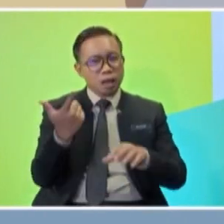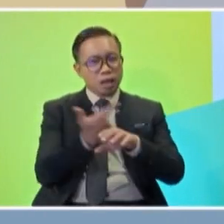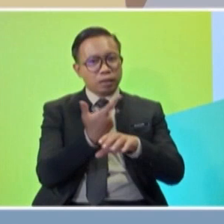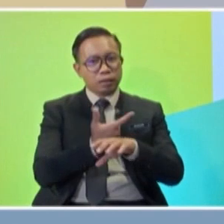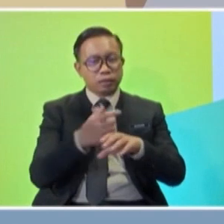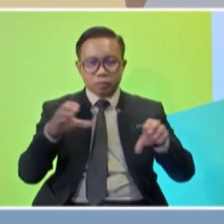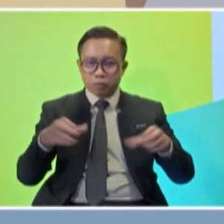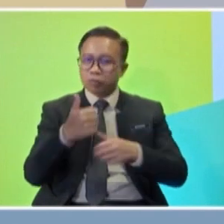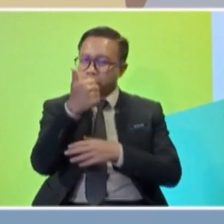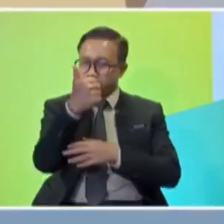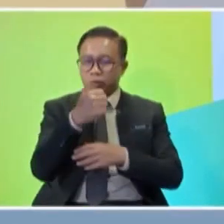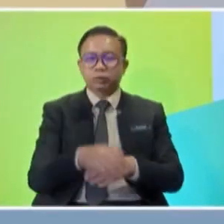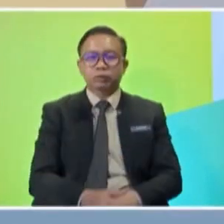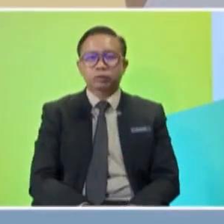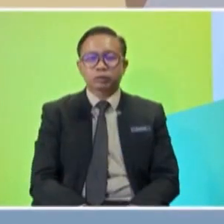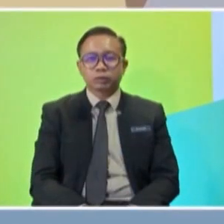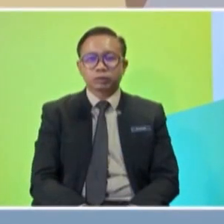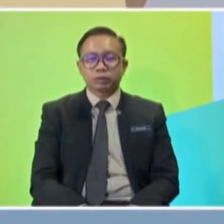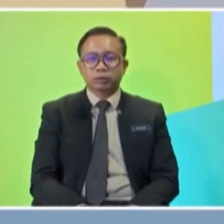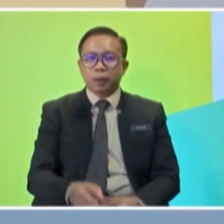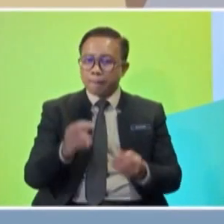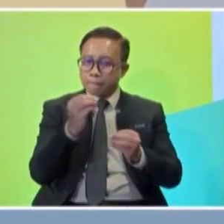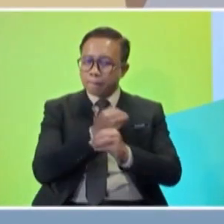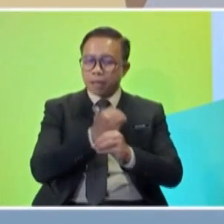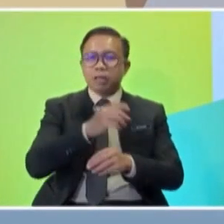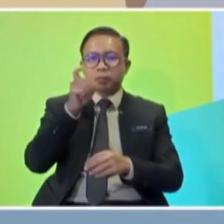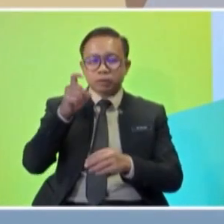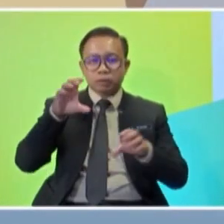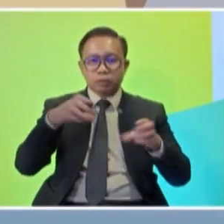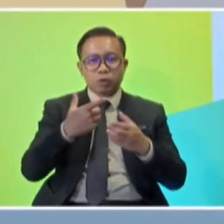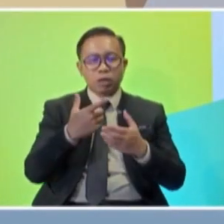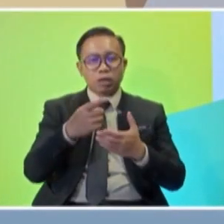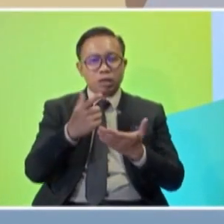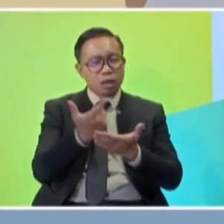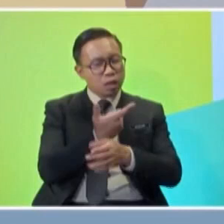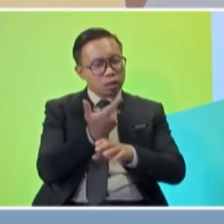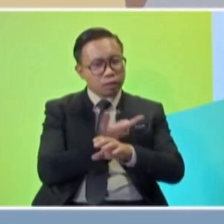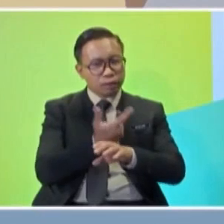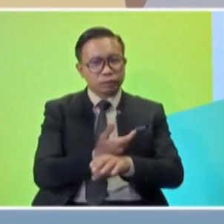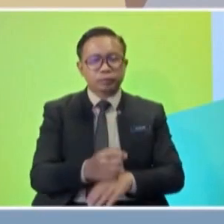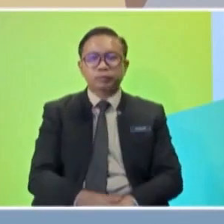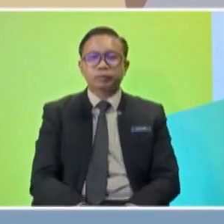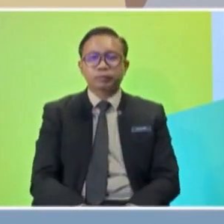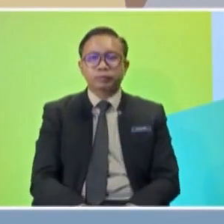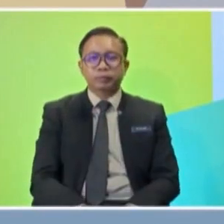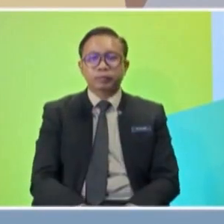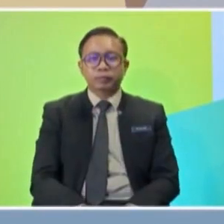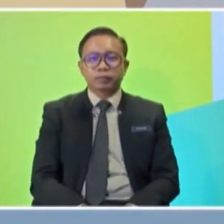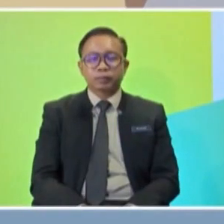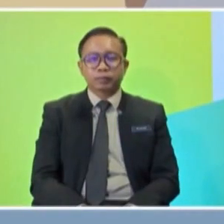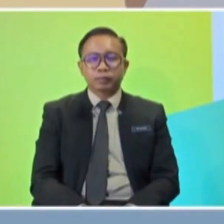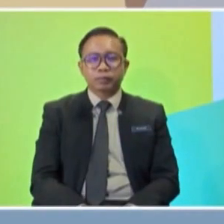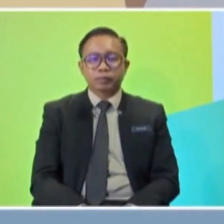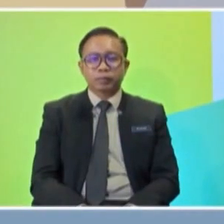makes perfect. Exactly. So you can follow along. Practice. Sometimes when we learn, when people taught you, you understand. But when you start doing,